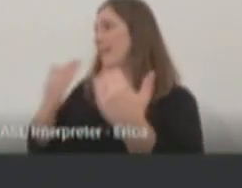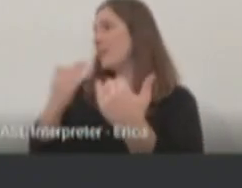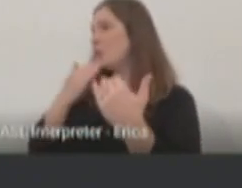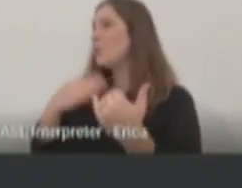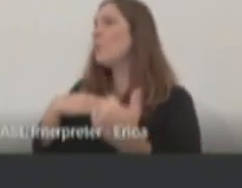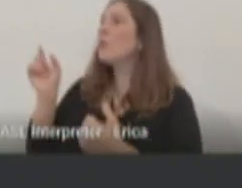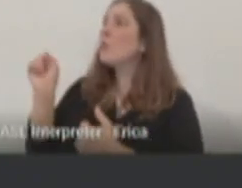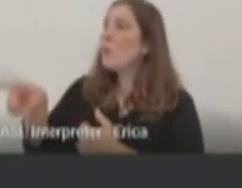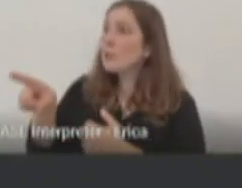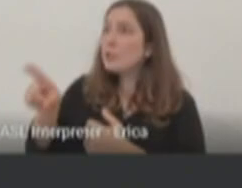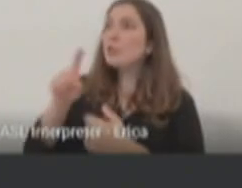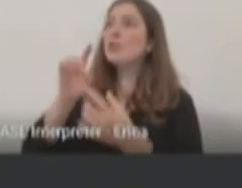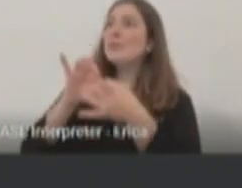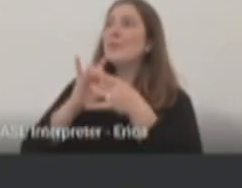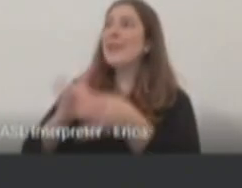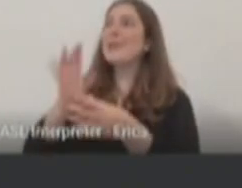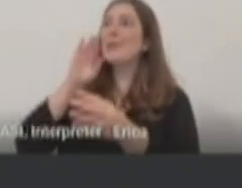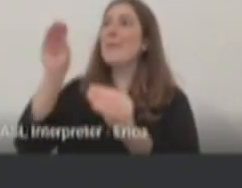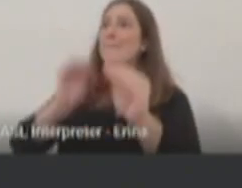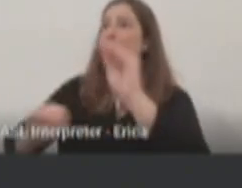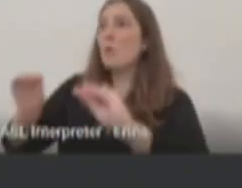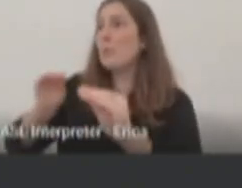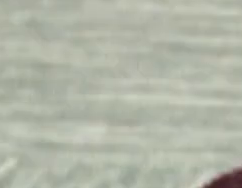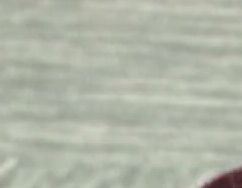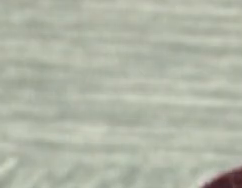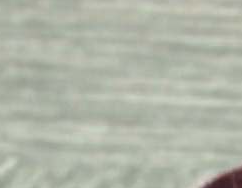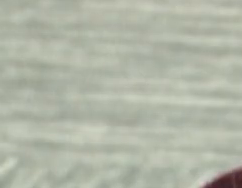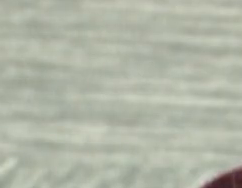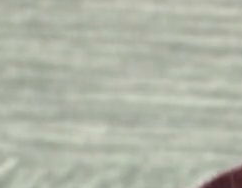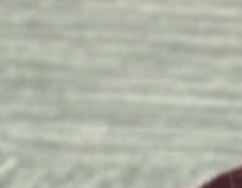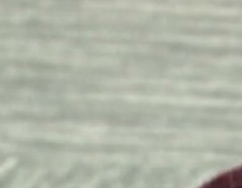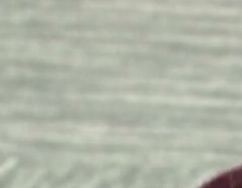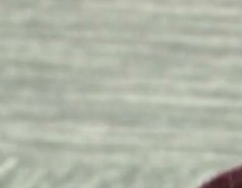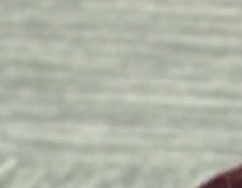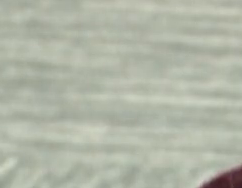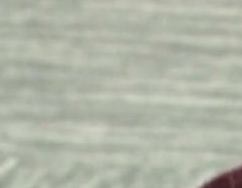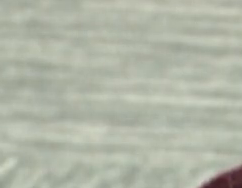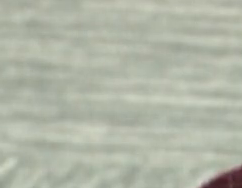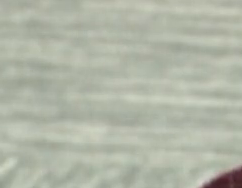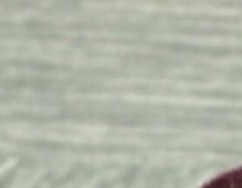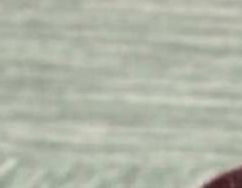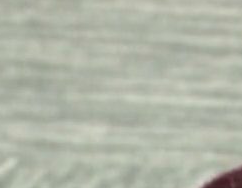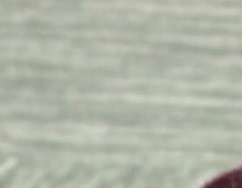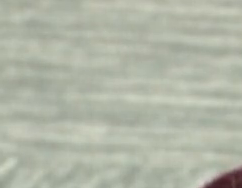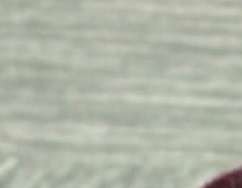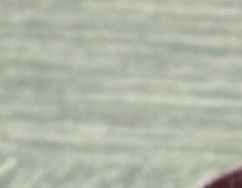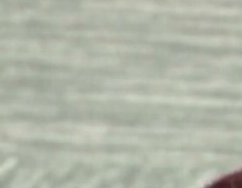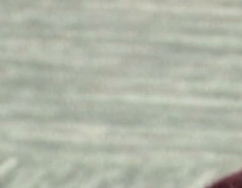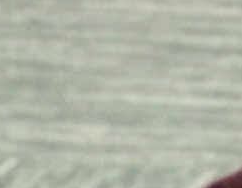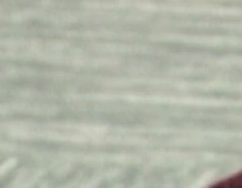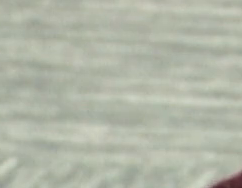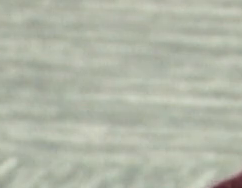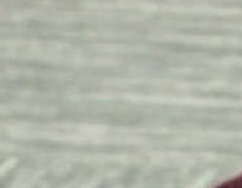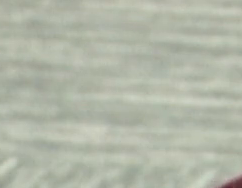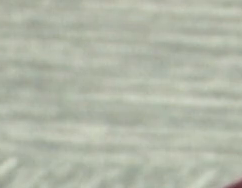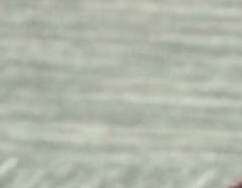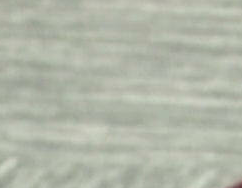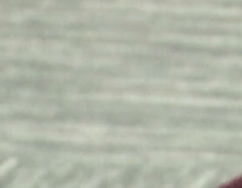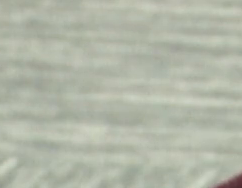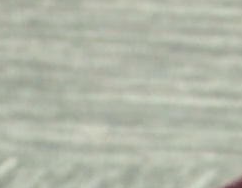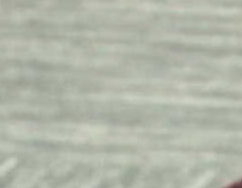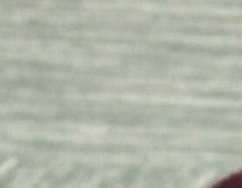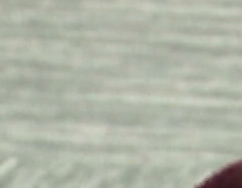the mobile sites? Are they changing, and are they updated on the website as to when the new ones are